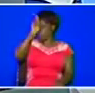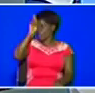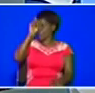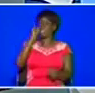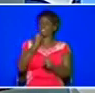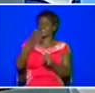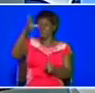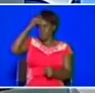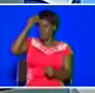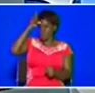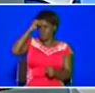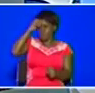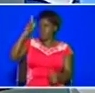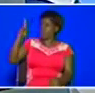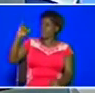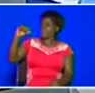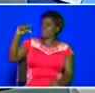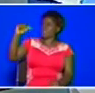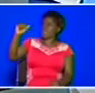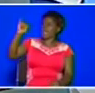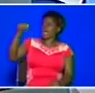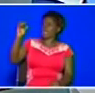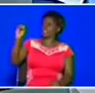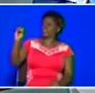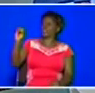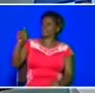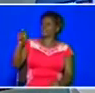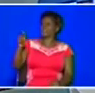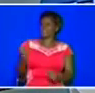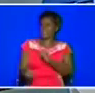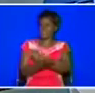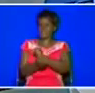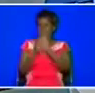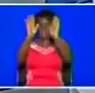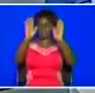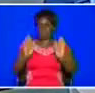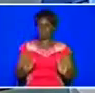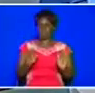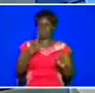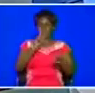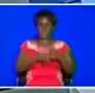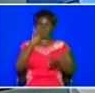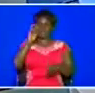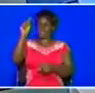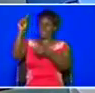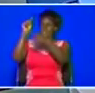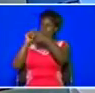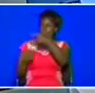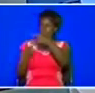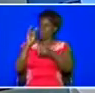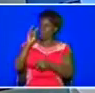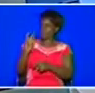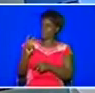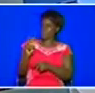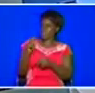regular police officers are taught in Kiganjo. I see. Yes. So that definition is important, especially when you're looking at all of these ratios. So then when you take a look at